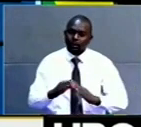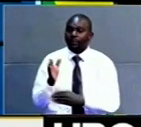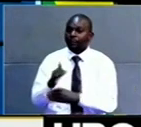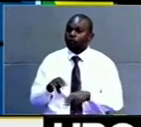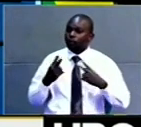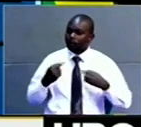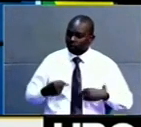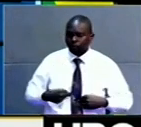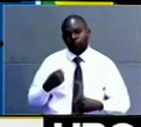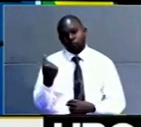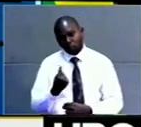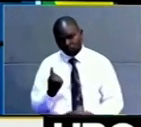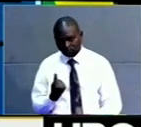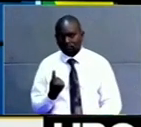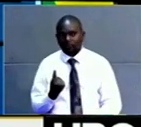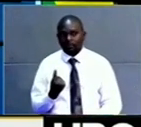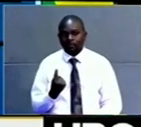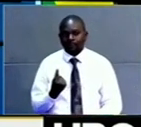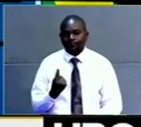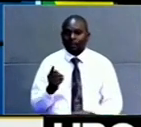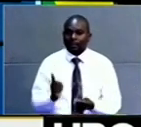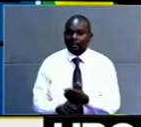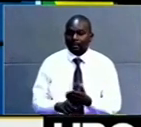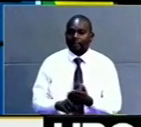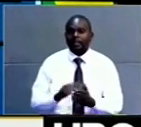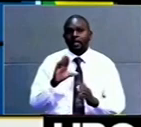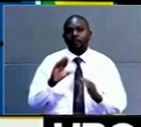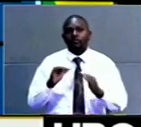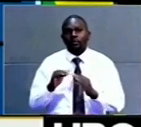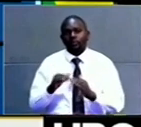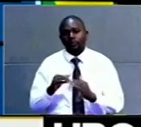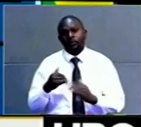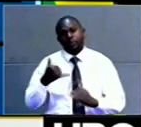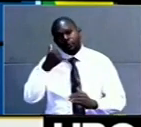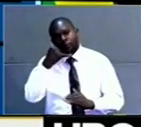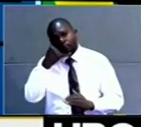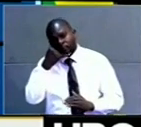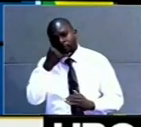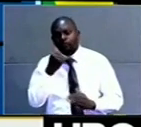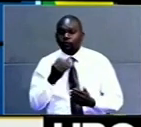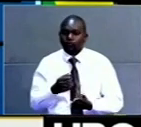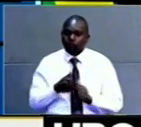Health will only get their addresses for follow-up.